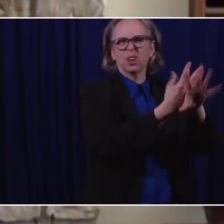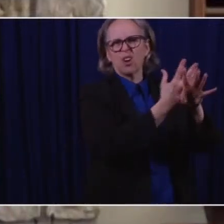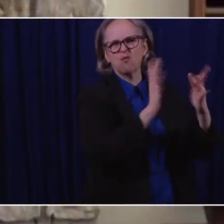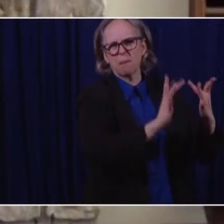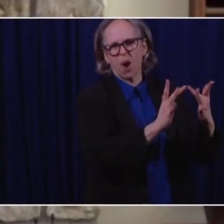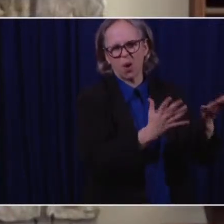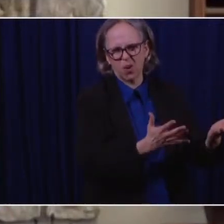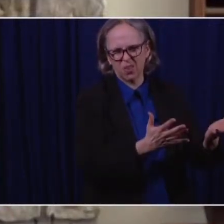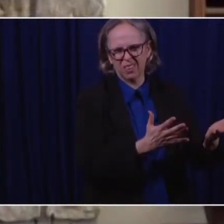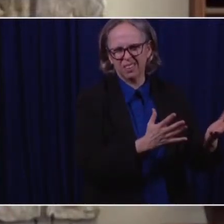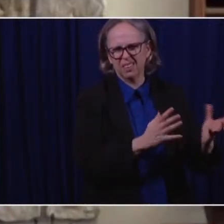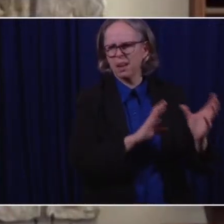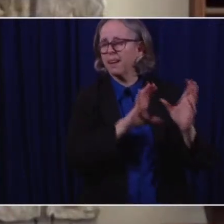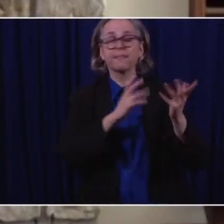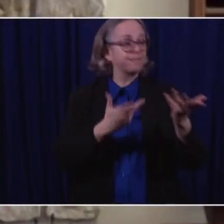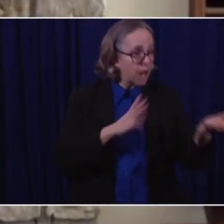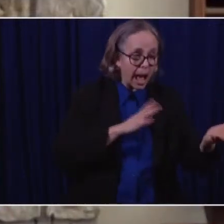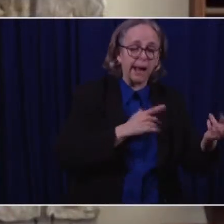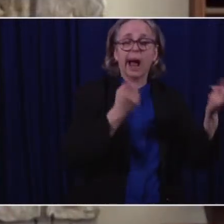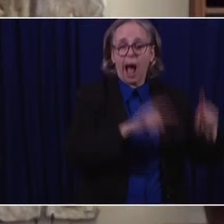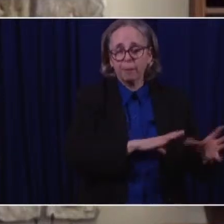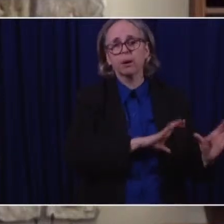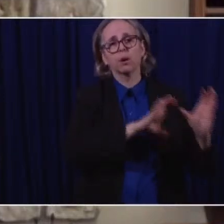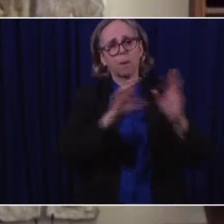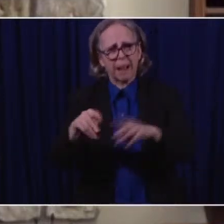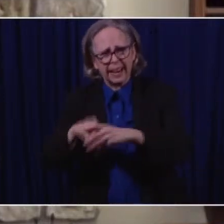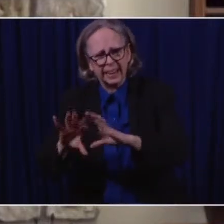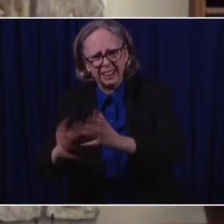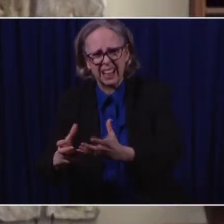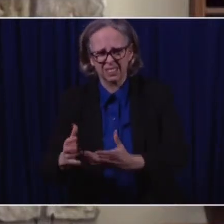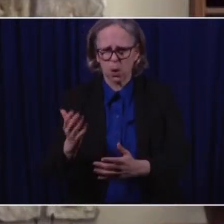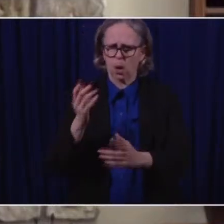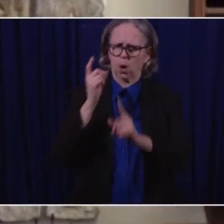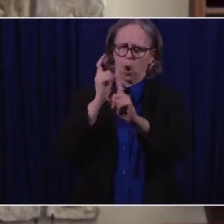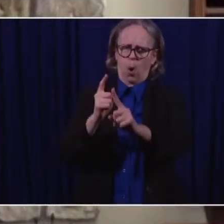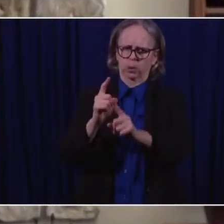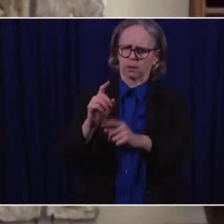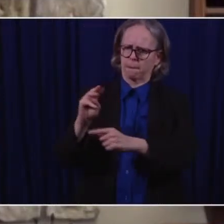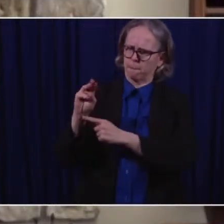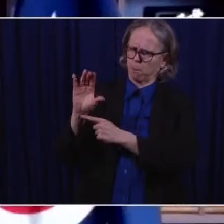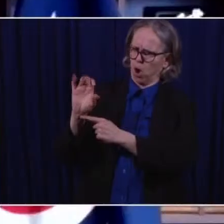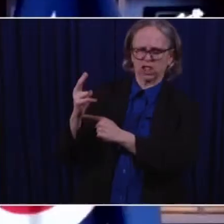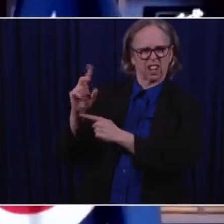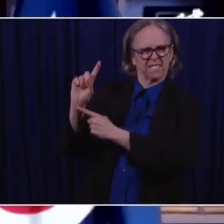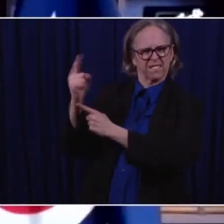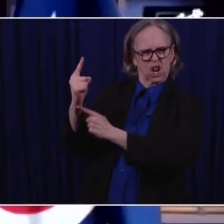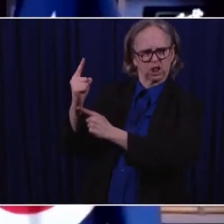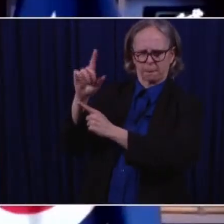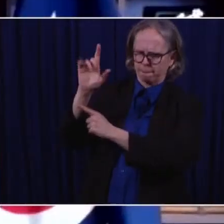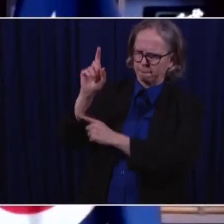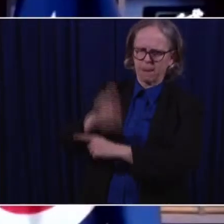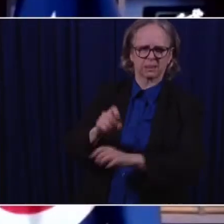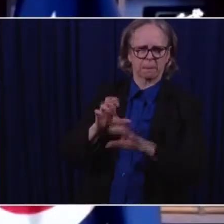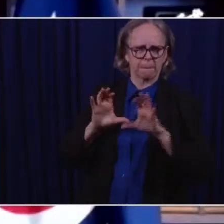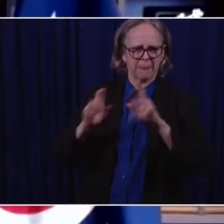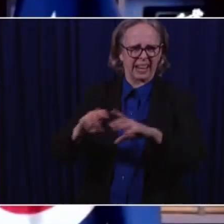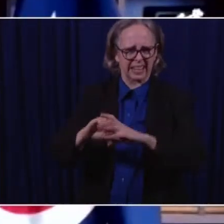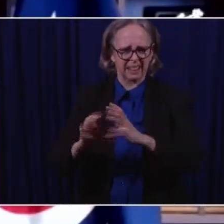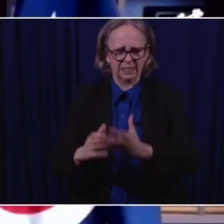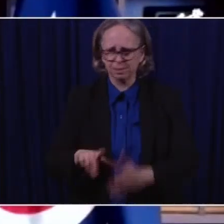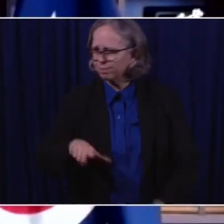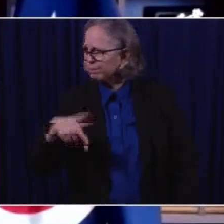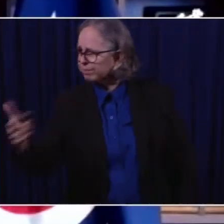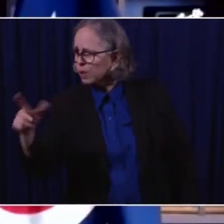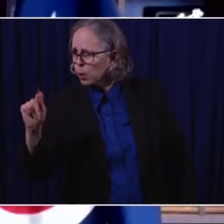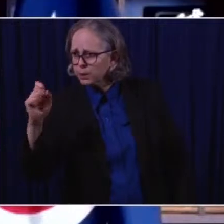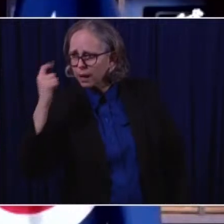but we hope everybody comes back by March 1. John? Governor, yeah. Look, we've learned so much, and the evidence is clear.